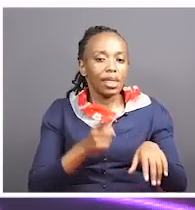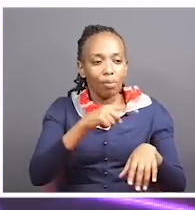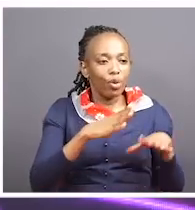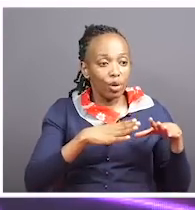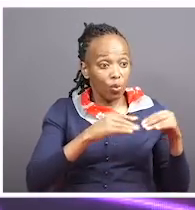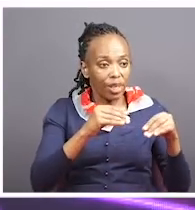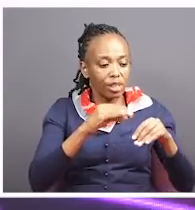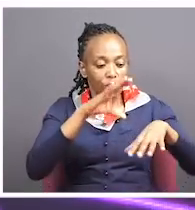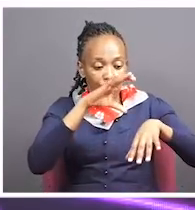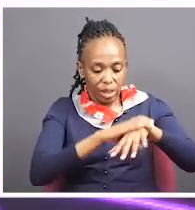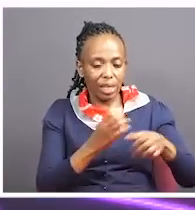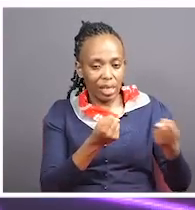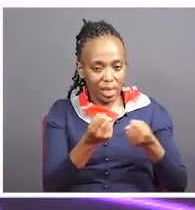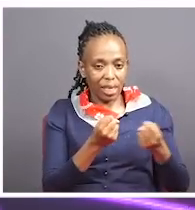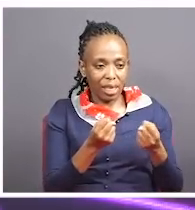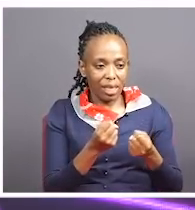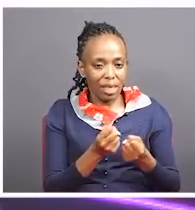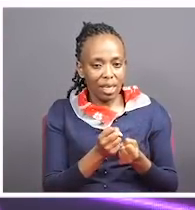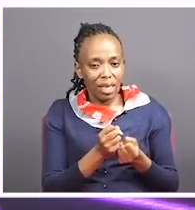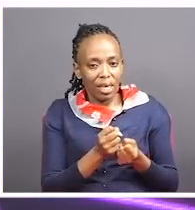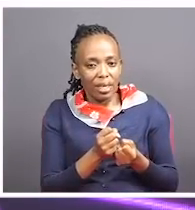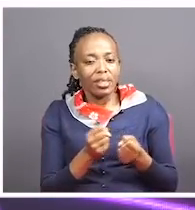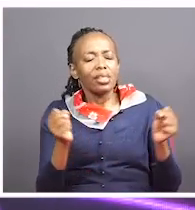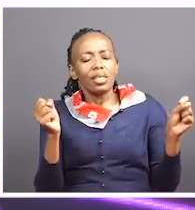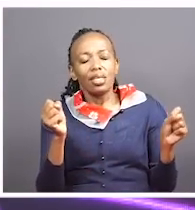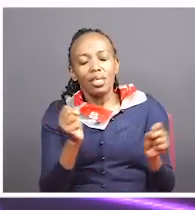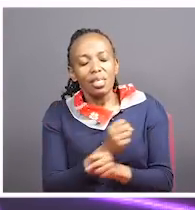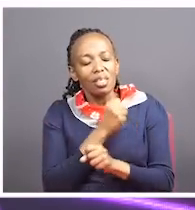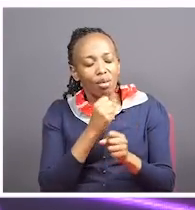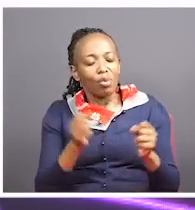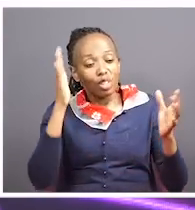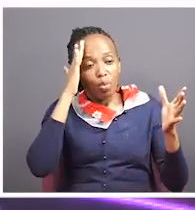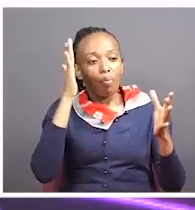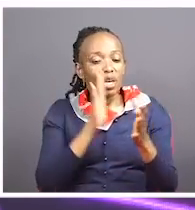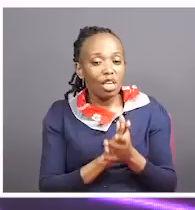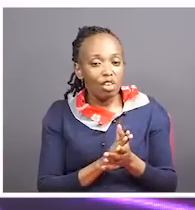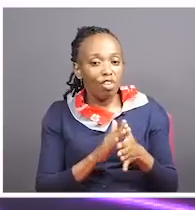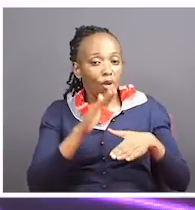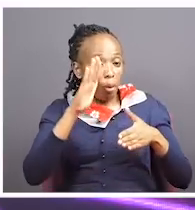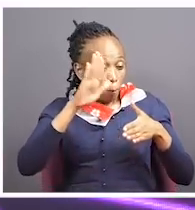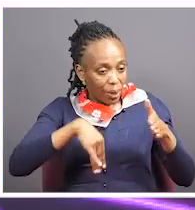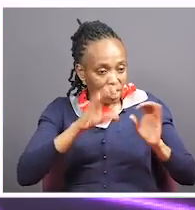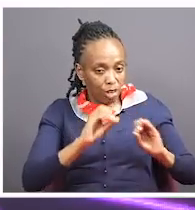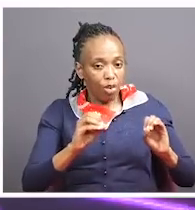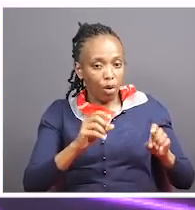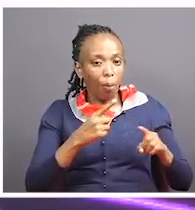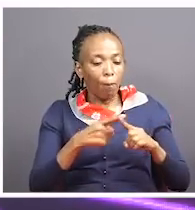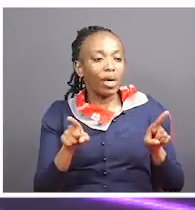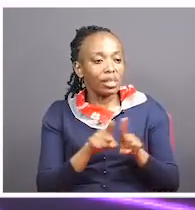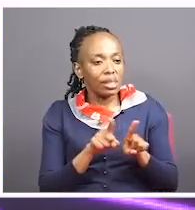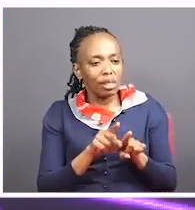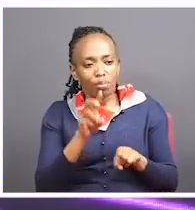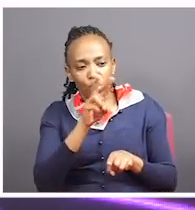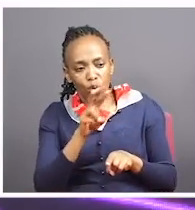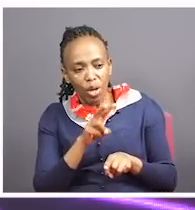When we went to pick that car, my friend, I could not believe it. Not painted, but it looked like it had